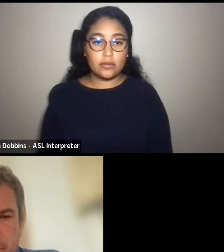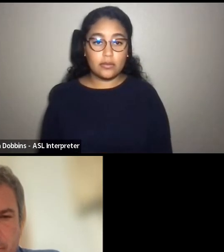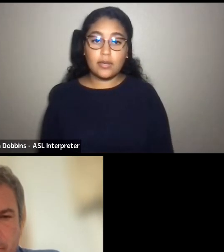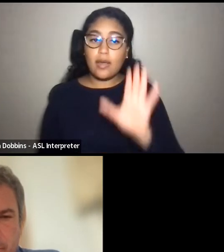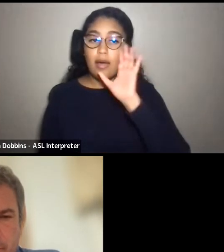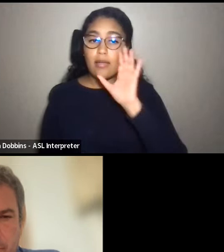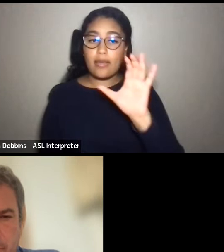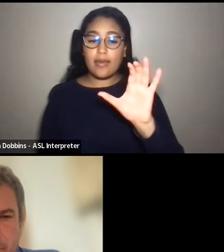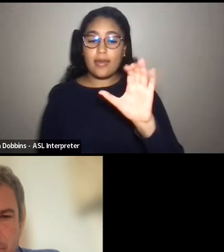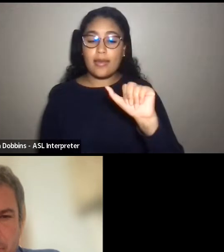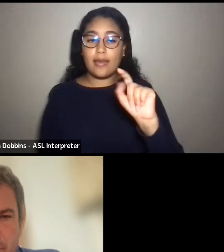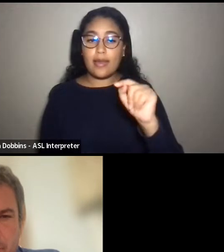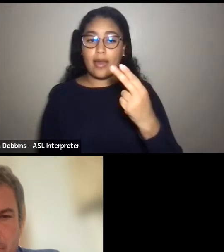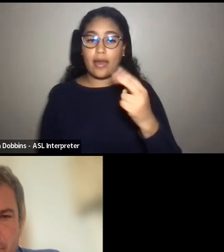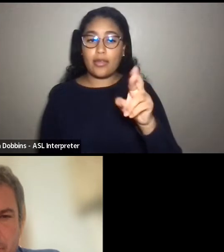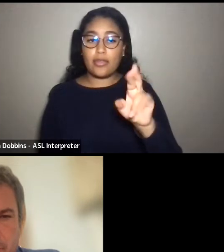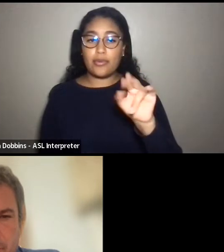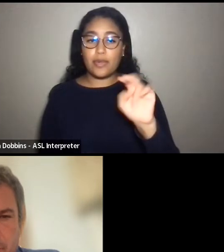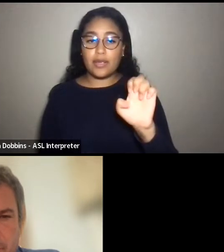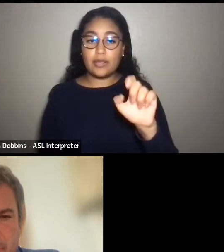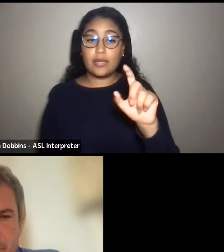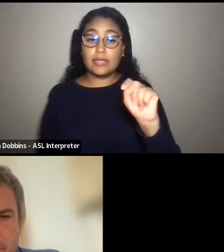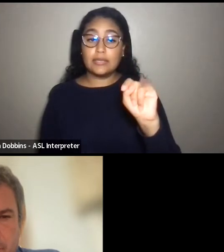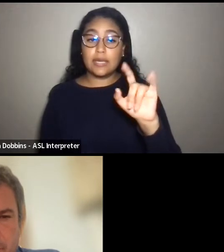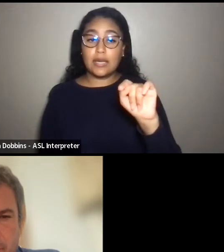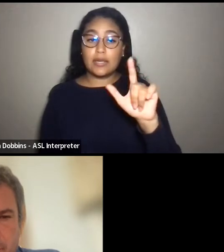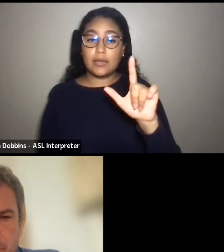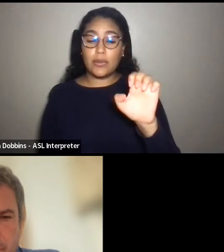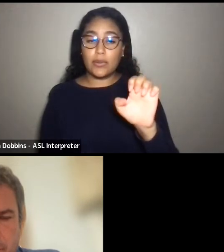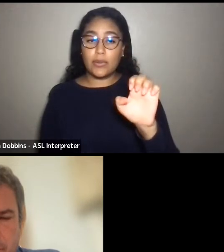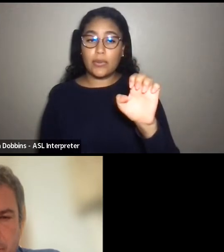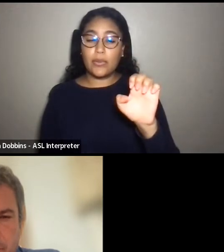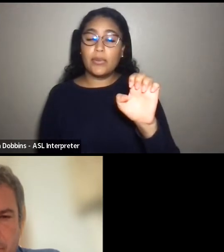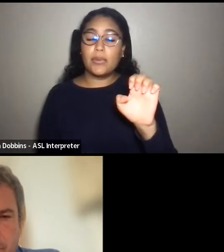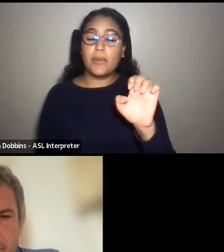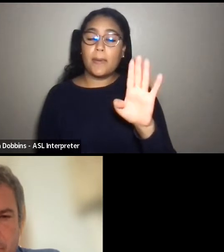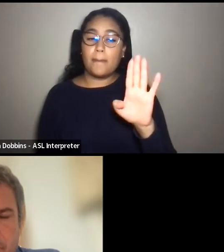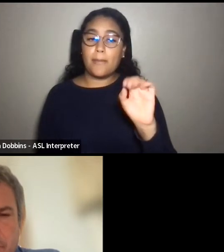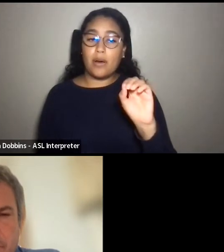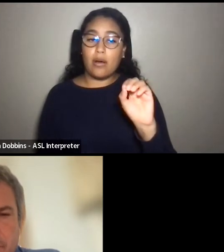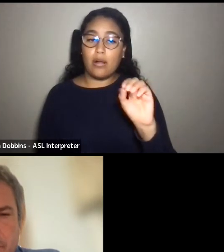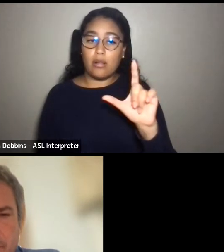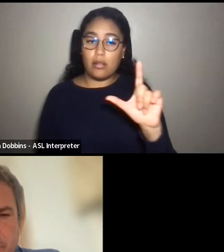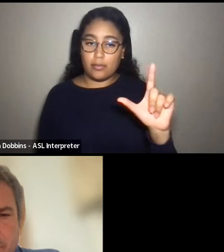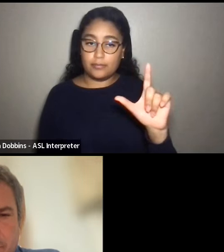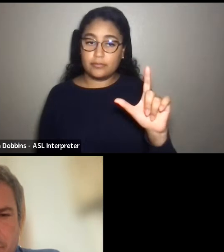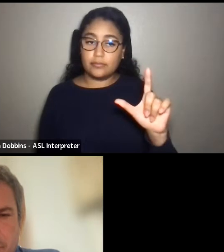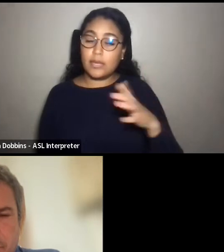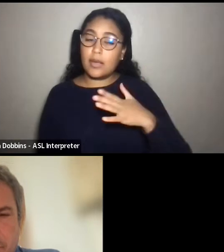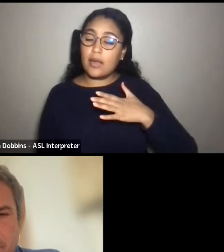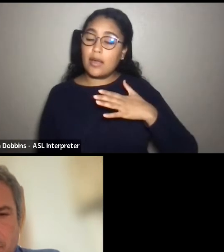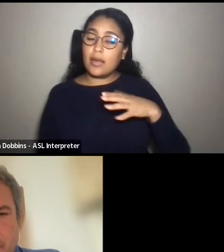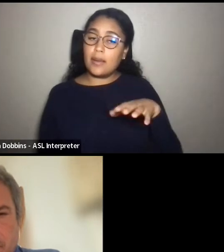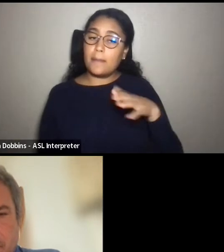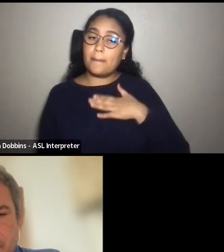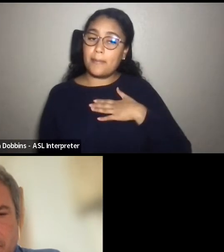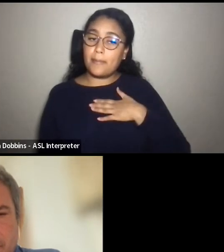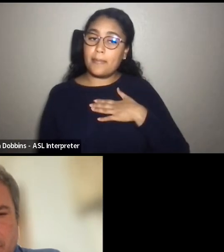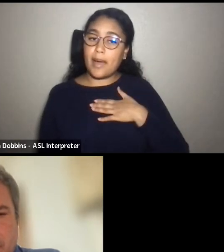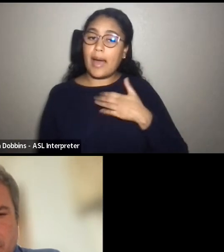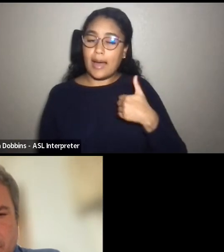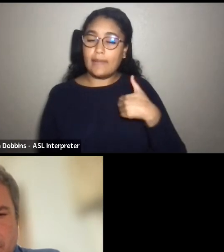My name is Catherine Teitelbaum, and I'm the parent of a BHS senior. I want him to feel safe and